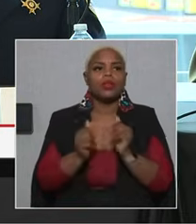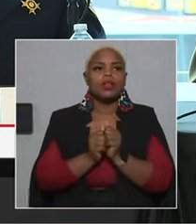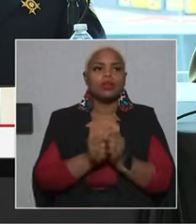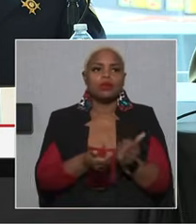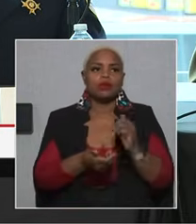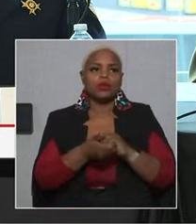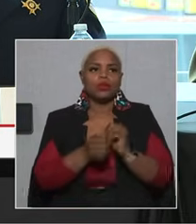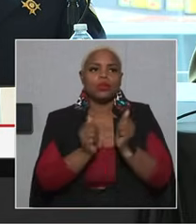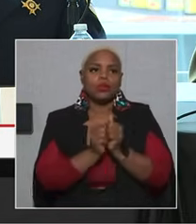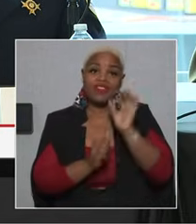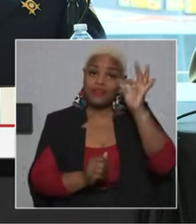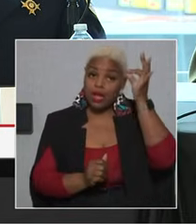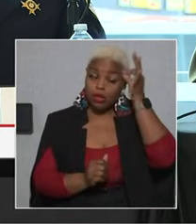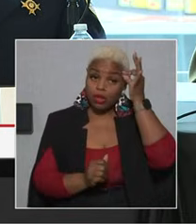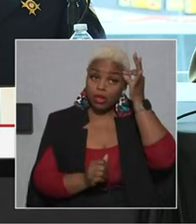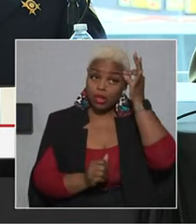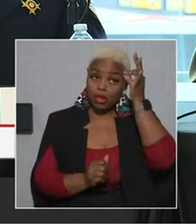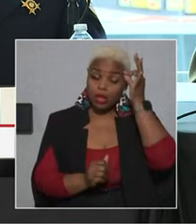law enforcement,